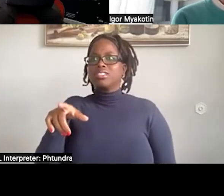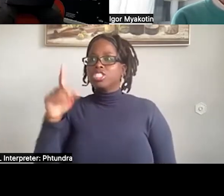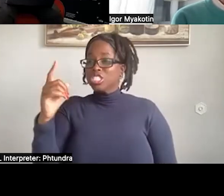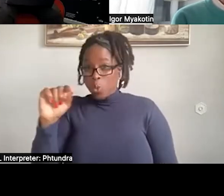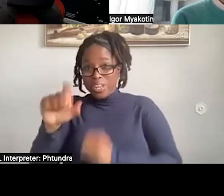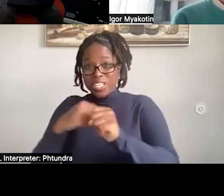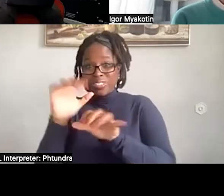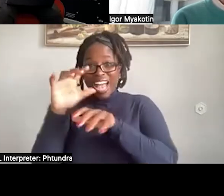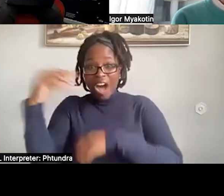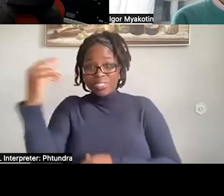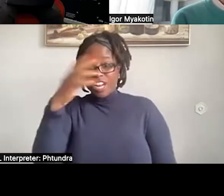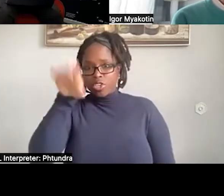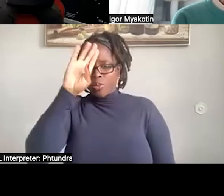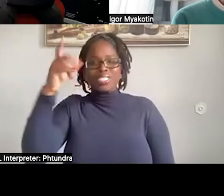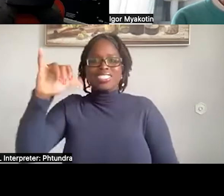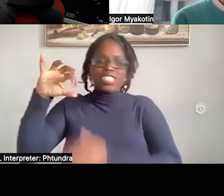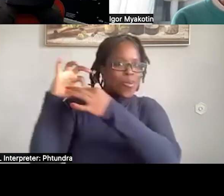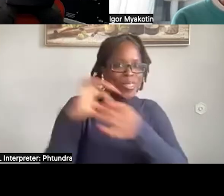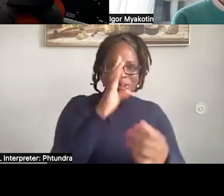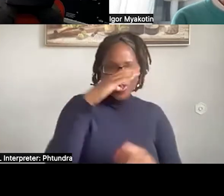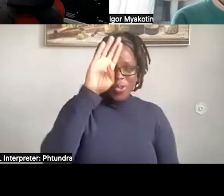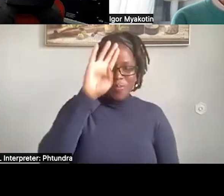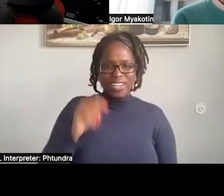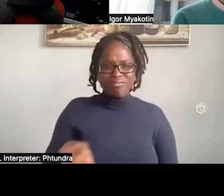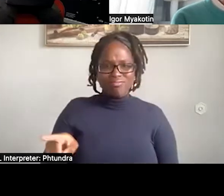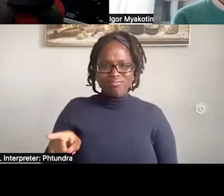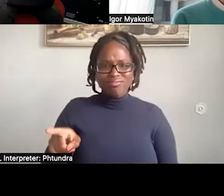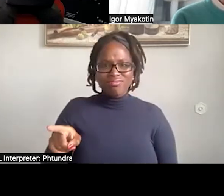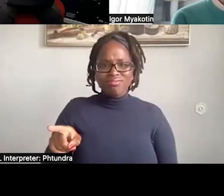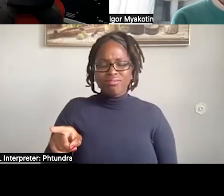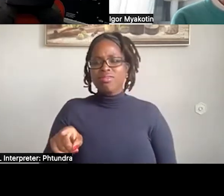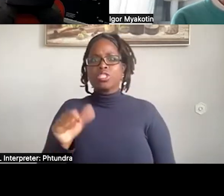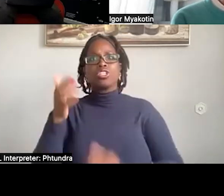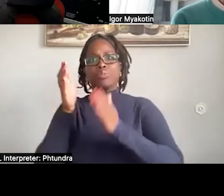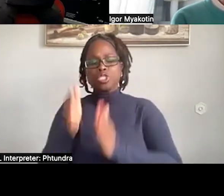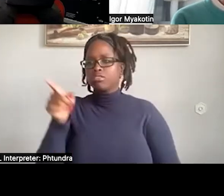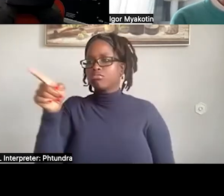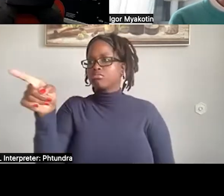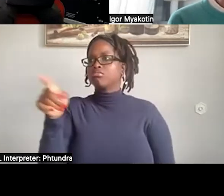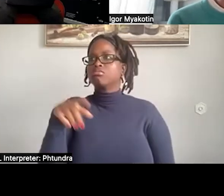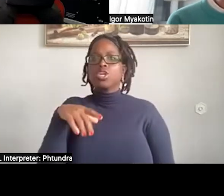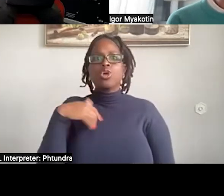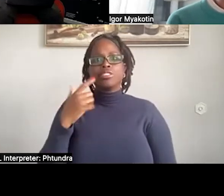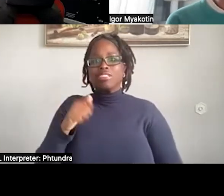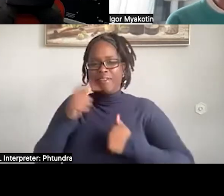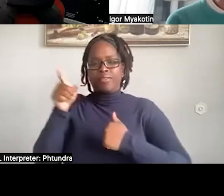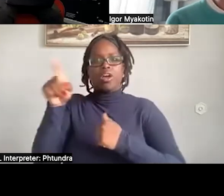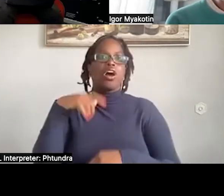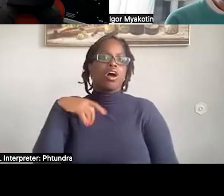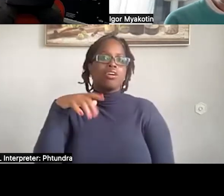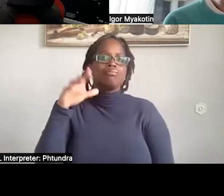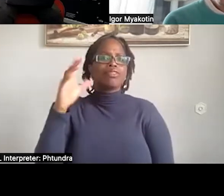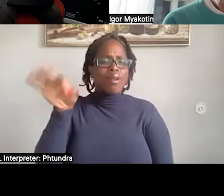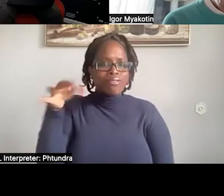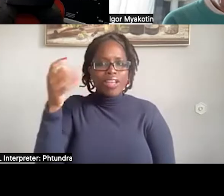next project is a co-production with Serbia and France and Spain, and she will talk about Cuba too. No?